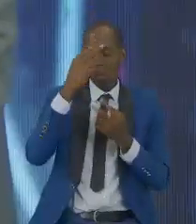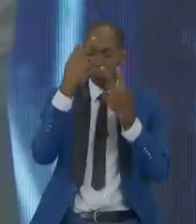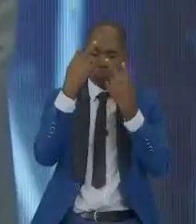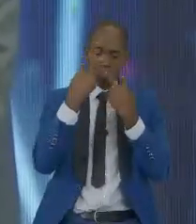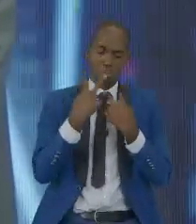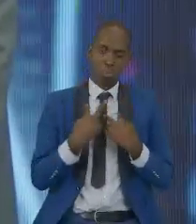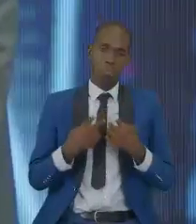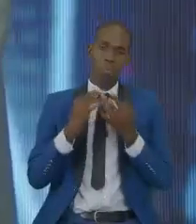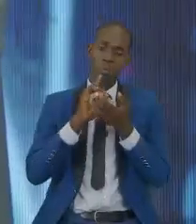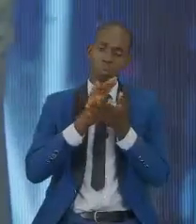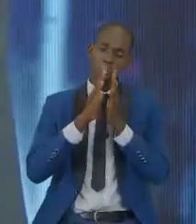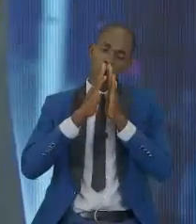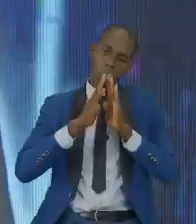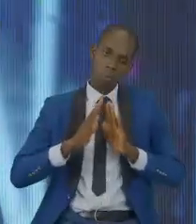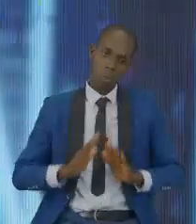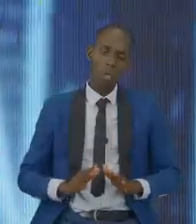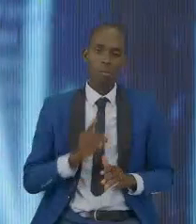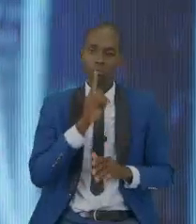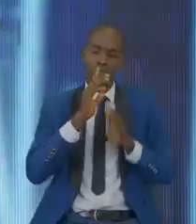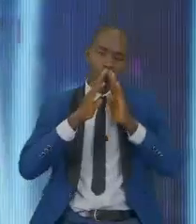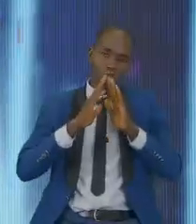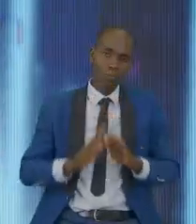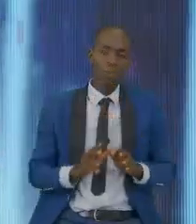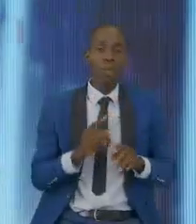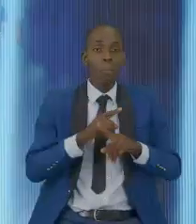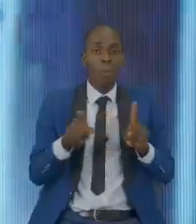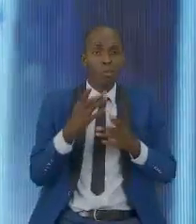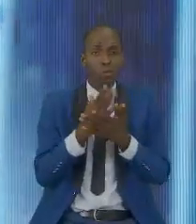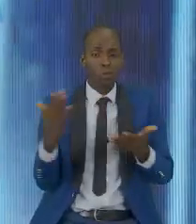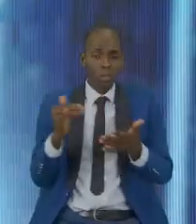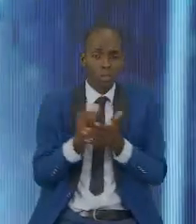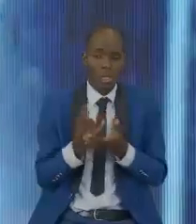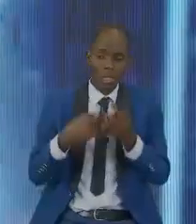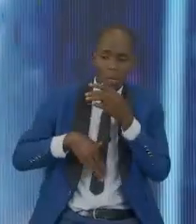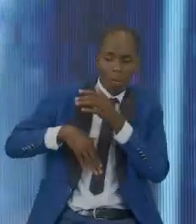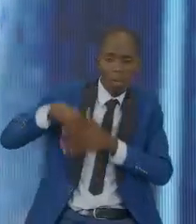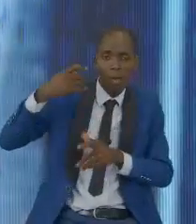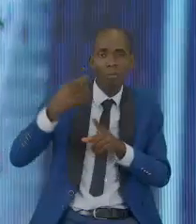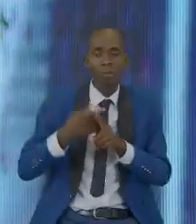woman looks gentle and looks somewhat, but the thing coming out of the very